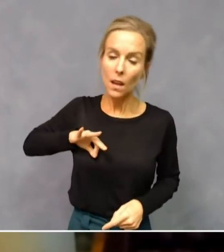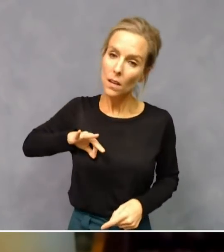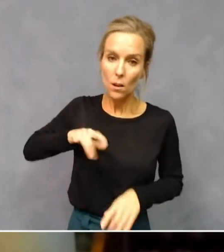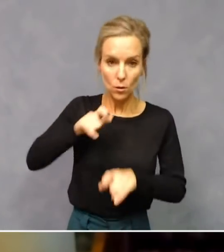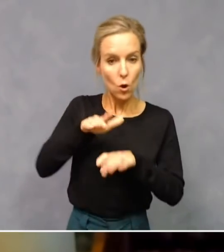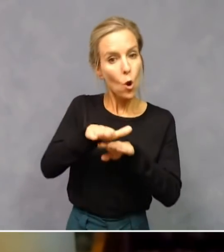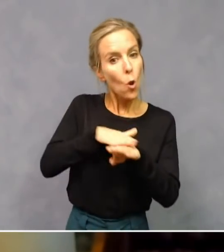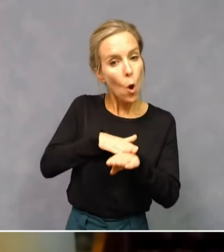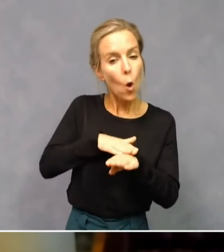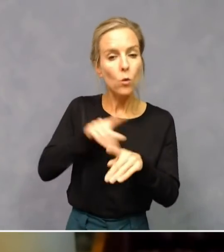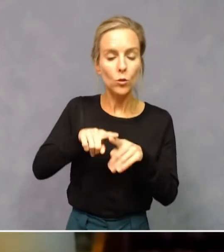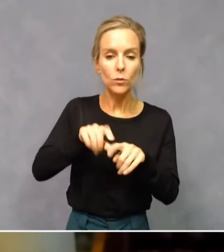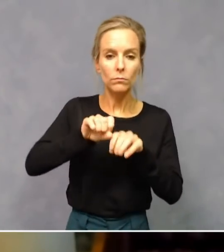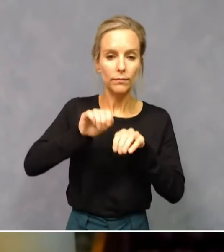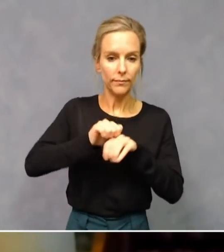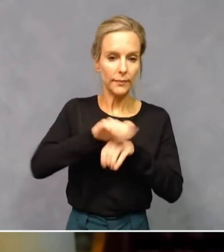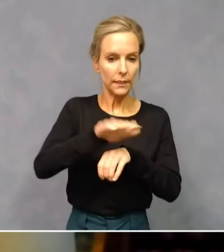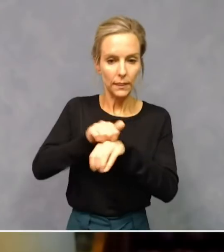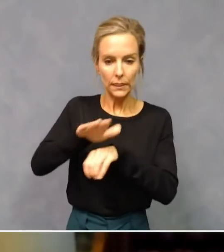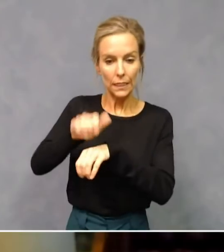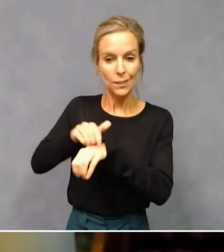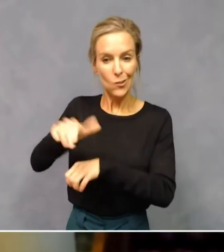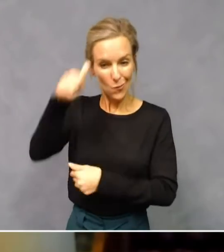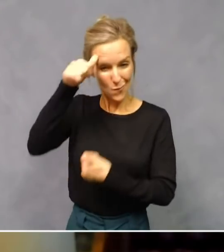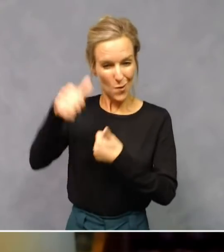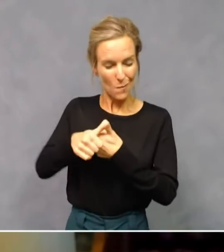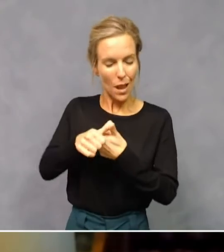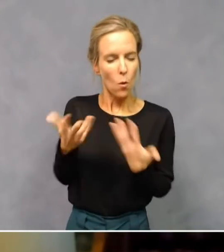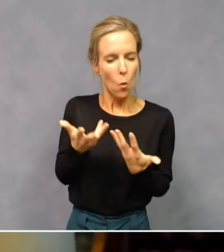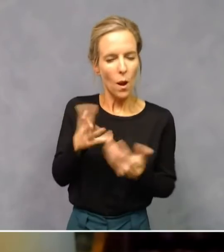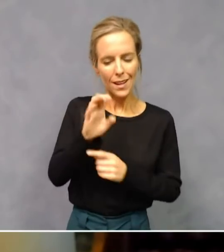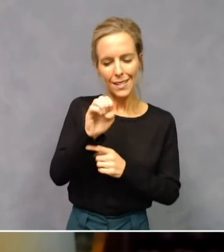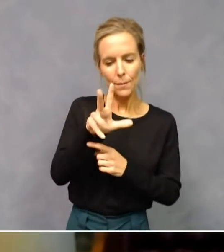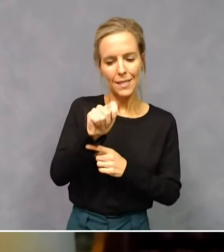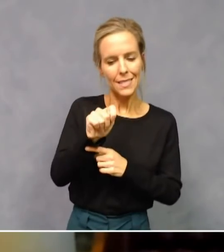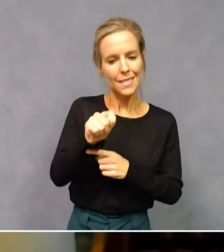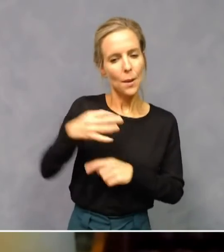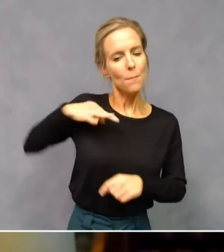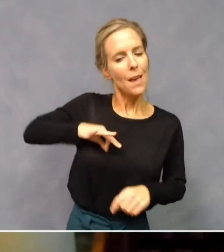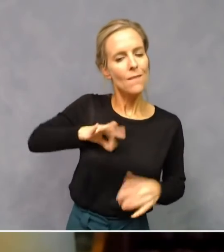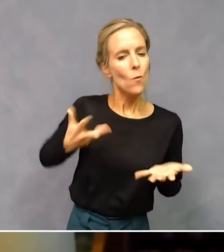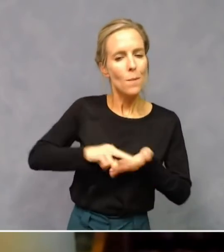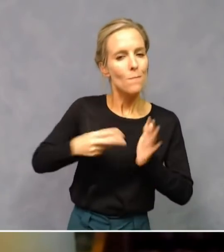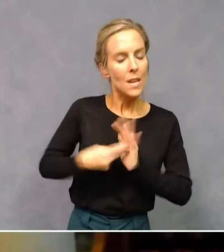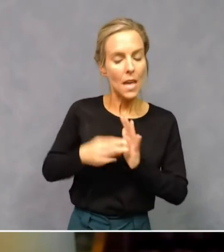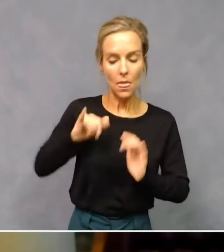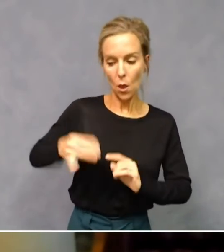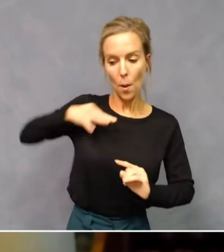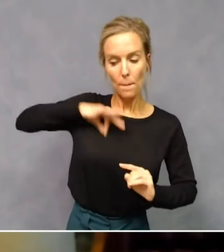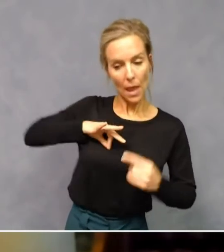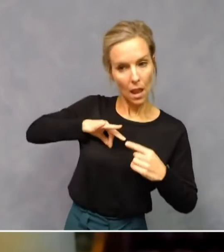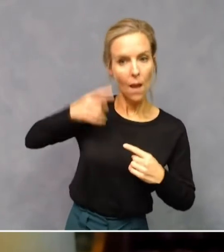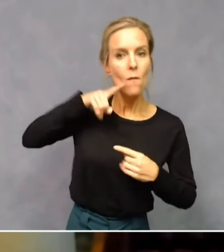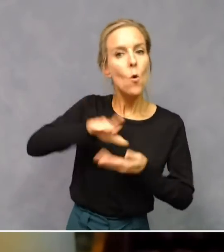And let me remind you what pandemic EBT benefits are. Those are the benefits that are provided for school children who are in free